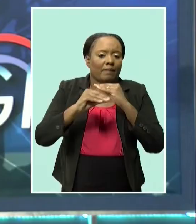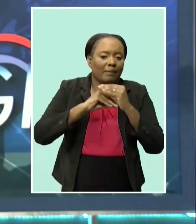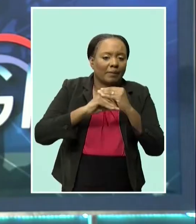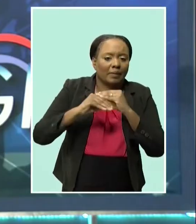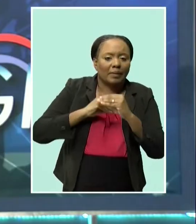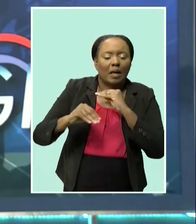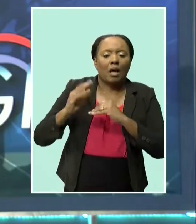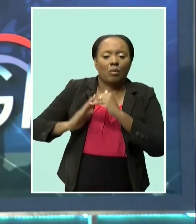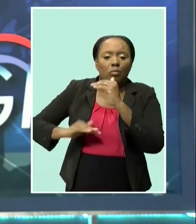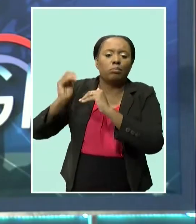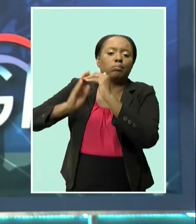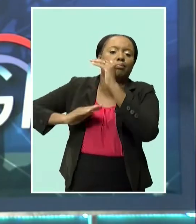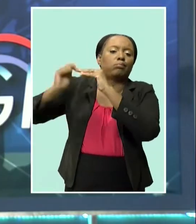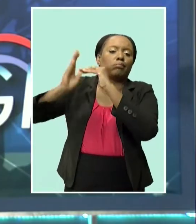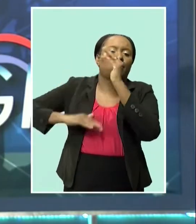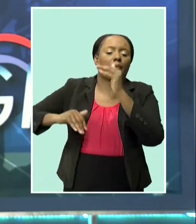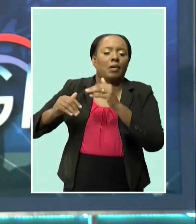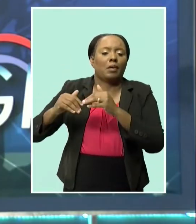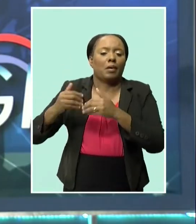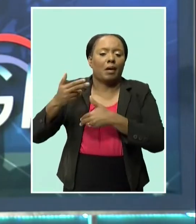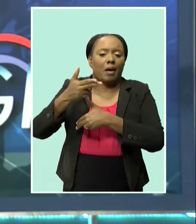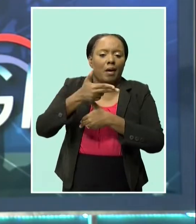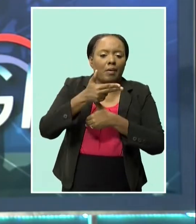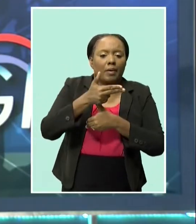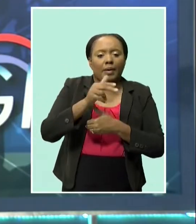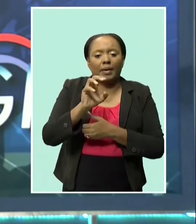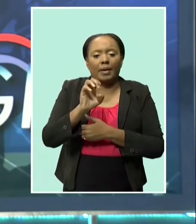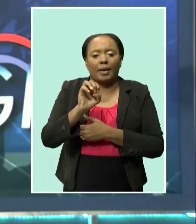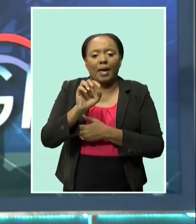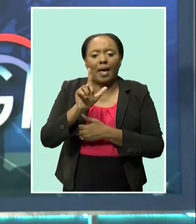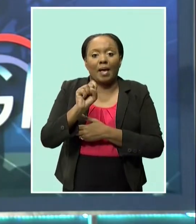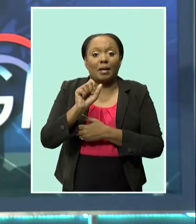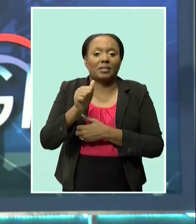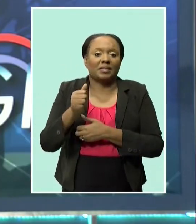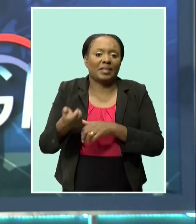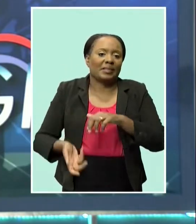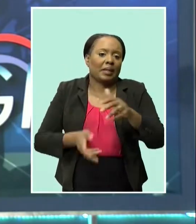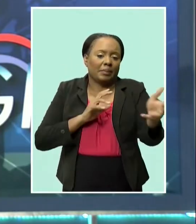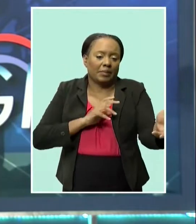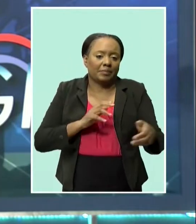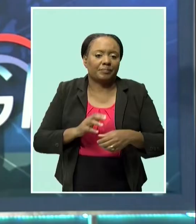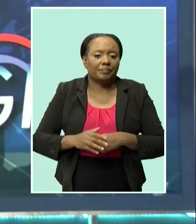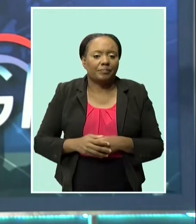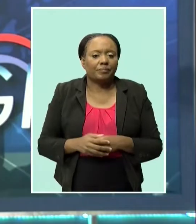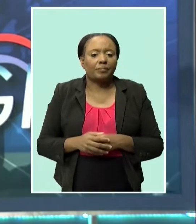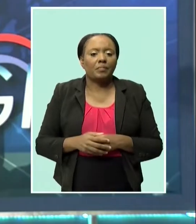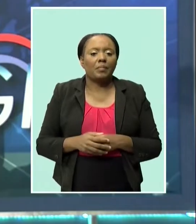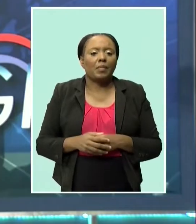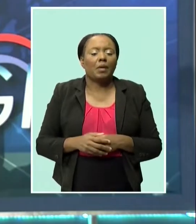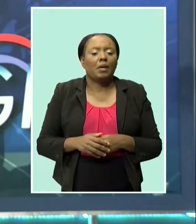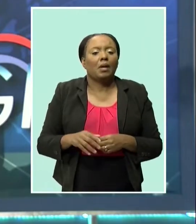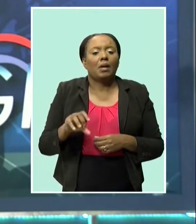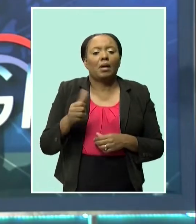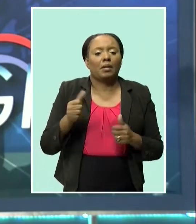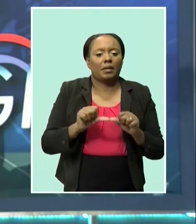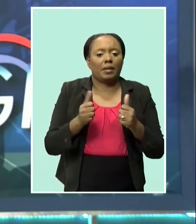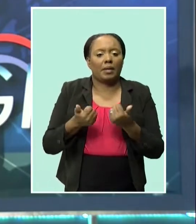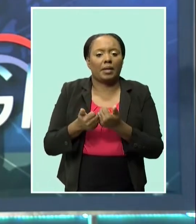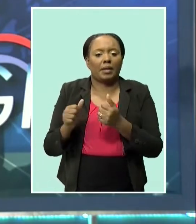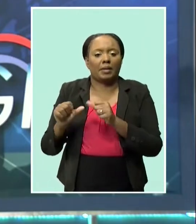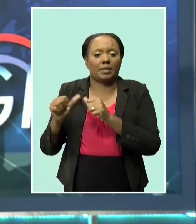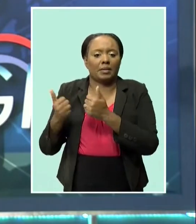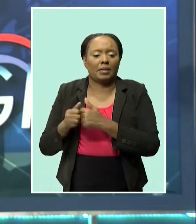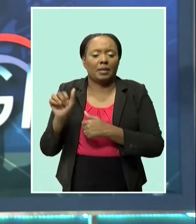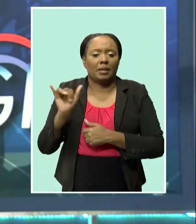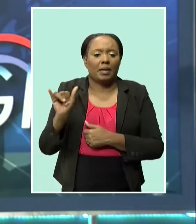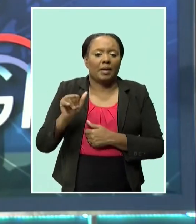the damage caused by Hurricane Elsa. He said another key amendment will allow state agencies like the National Housing Corporation